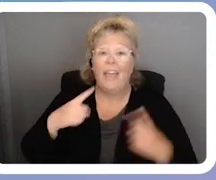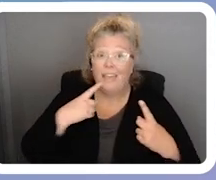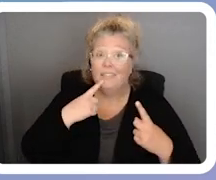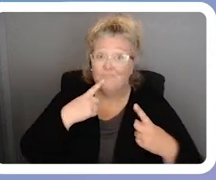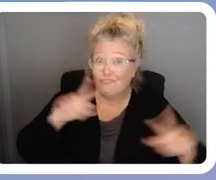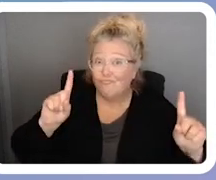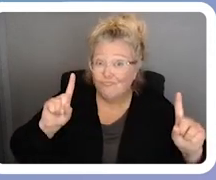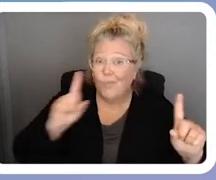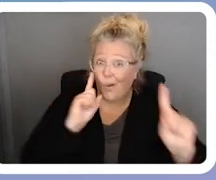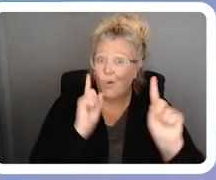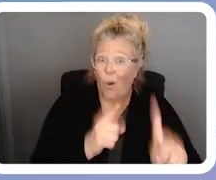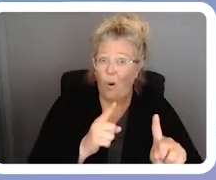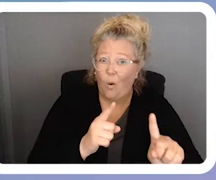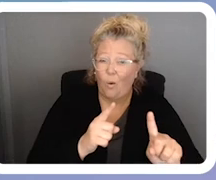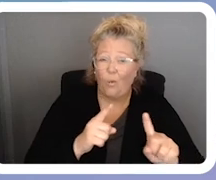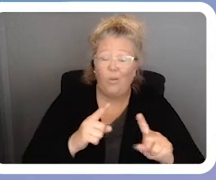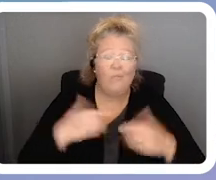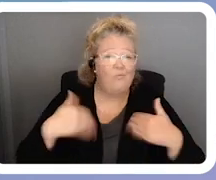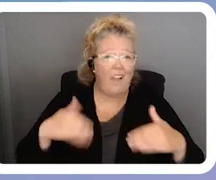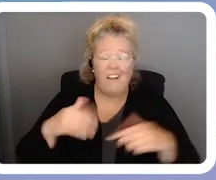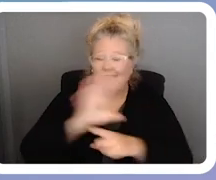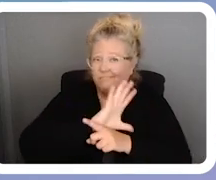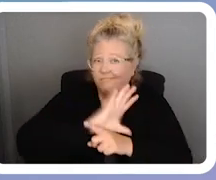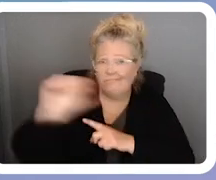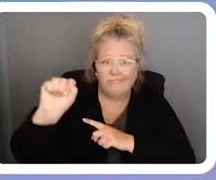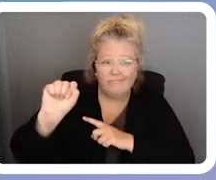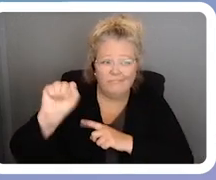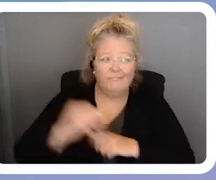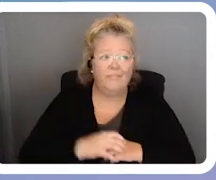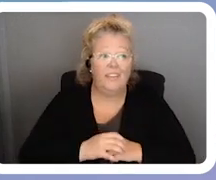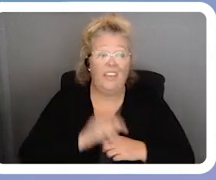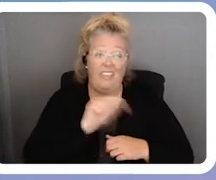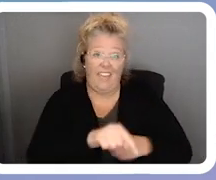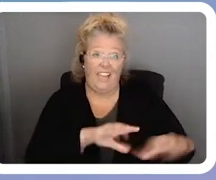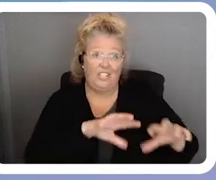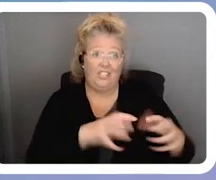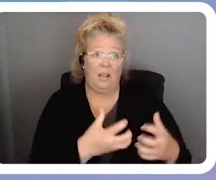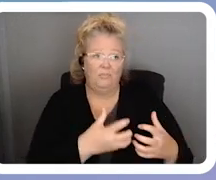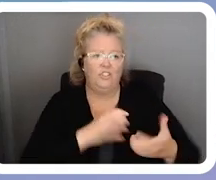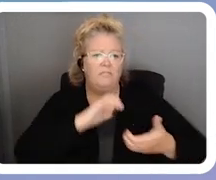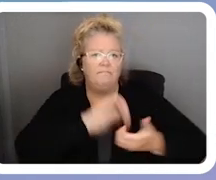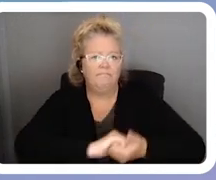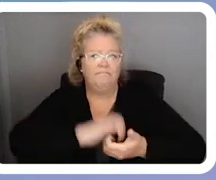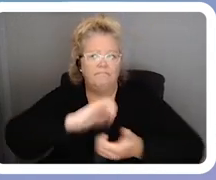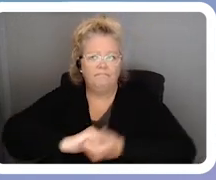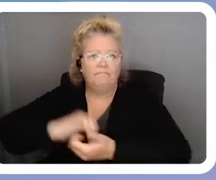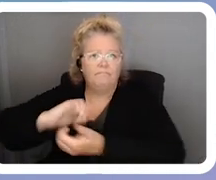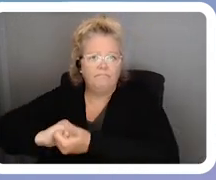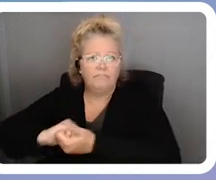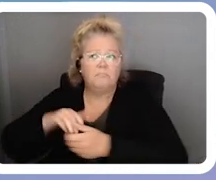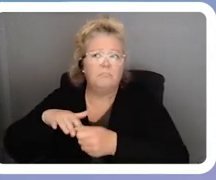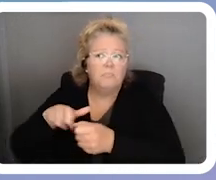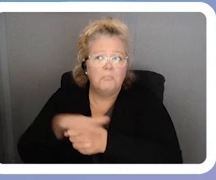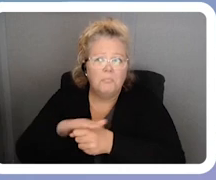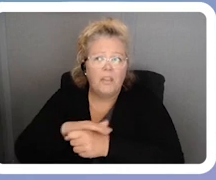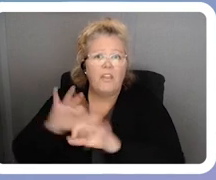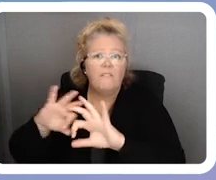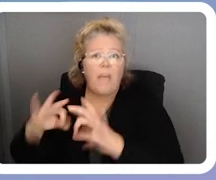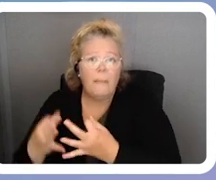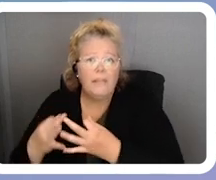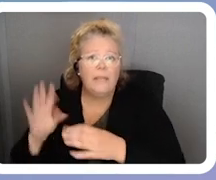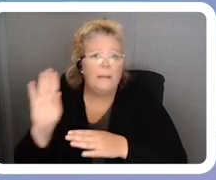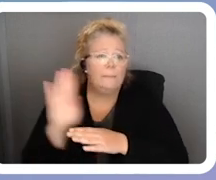they accomplish the goal, they crushed it. This chapter has built quality partnerships with local families and